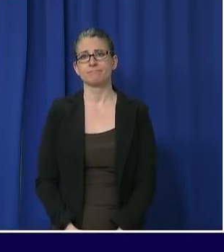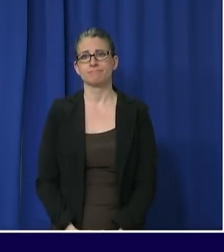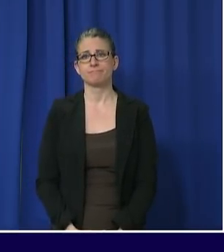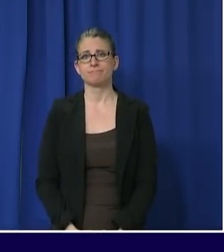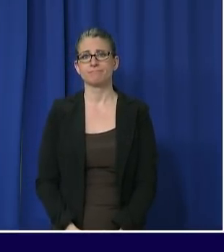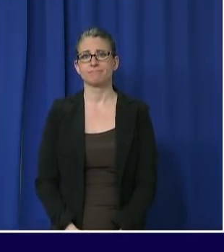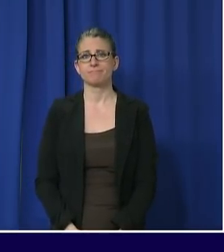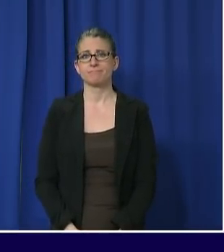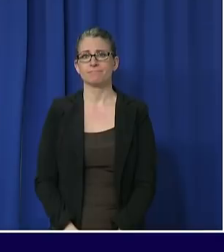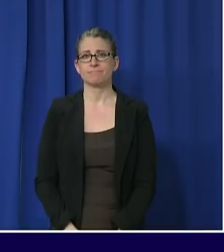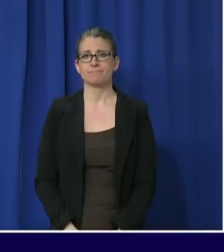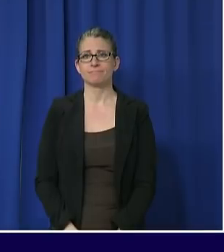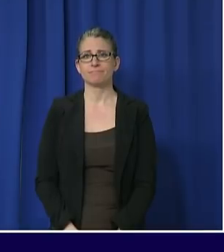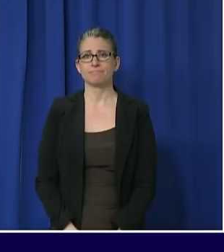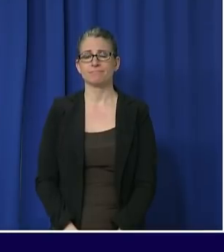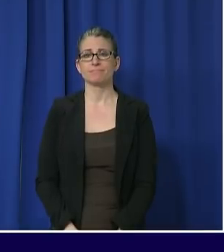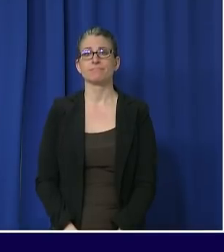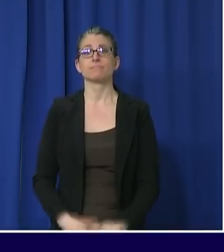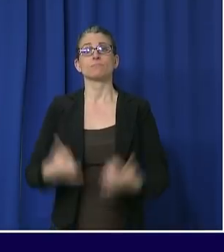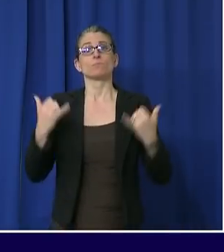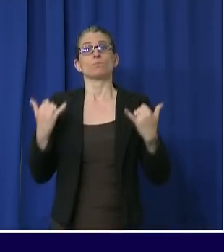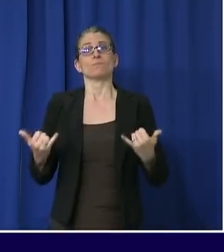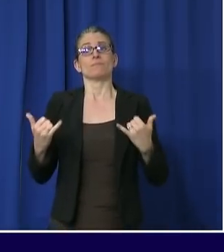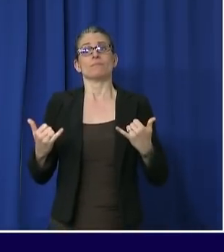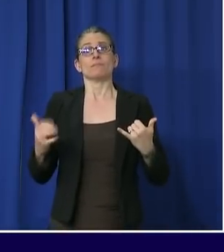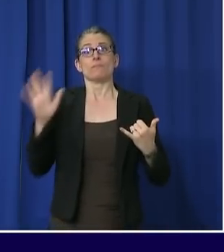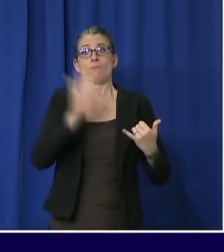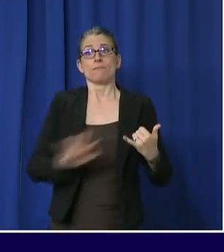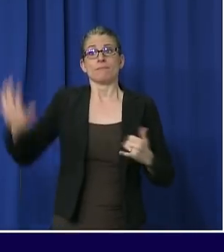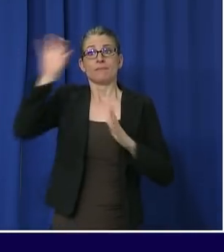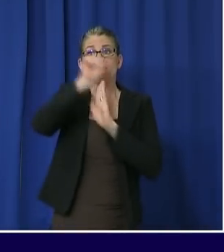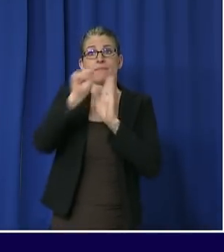Overall, Maine CDC is now reporting